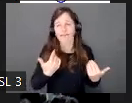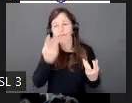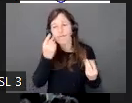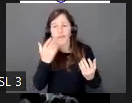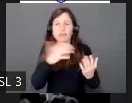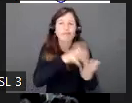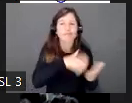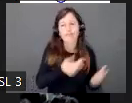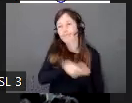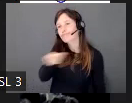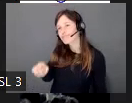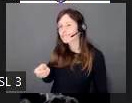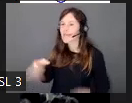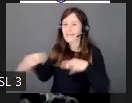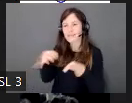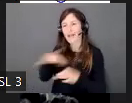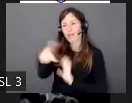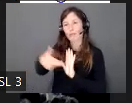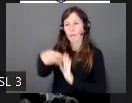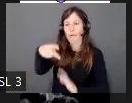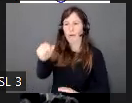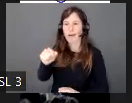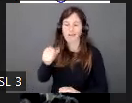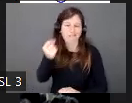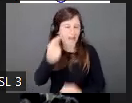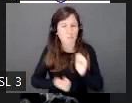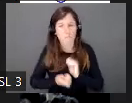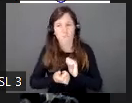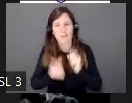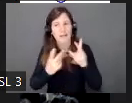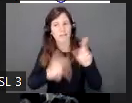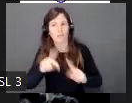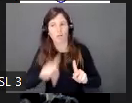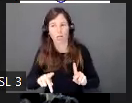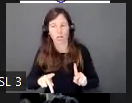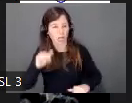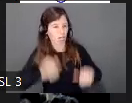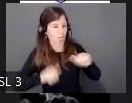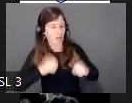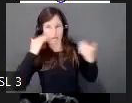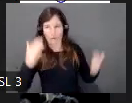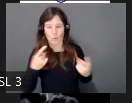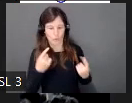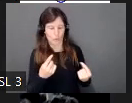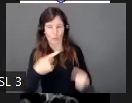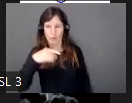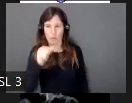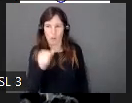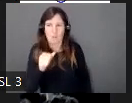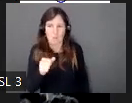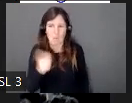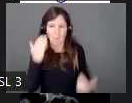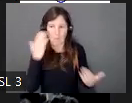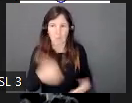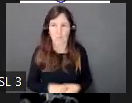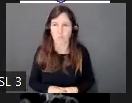have people in front of me, they often don't have a clue what that document means. There's some challenges where Monday to Friday, sometimes we're 8 to 4, sometimes